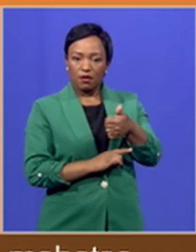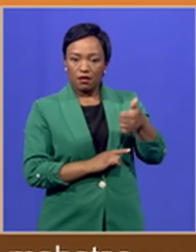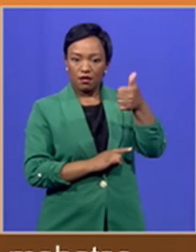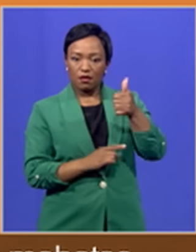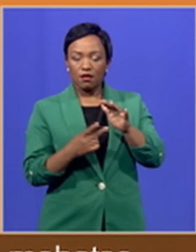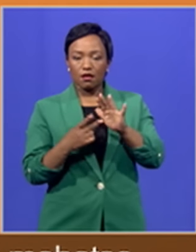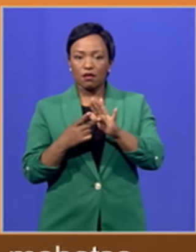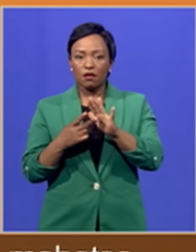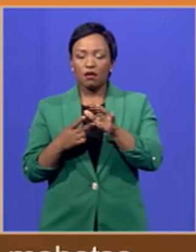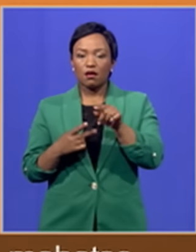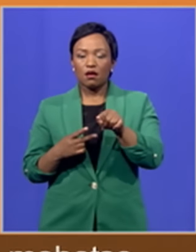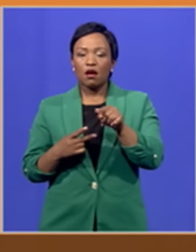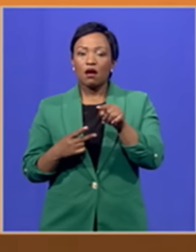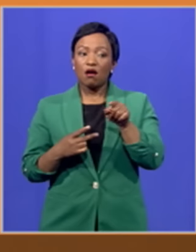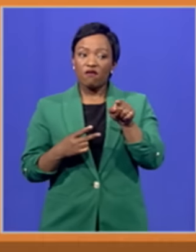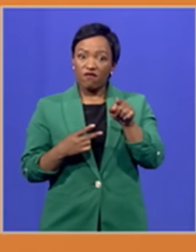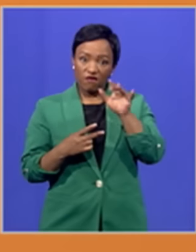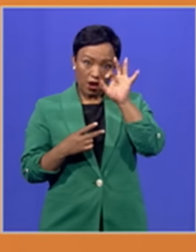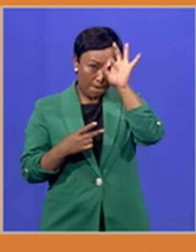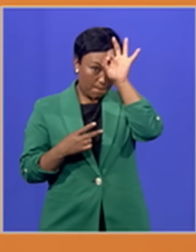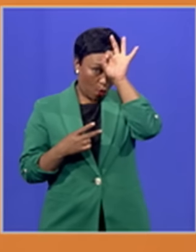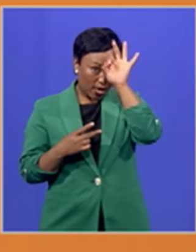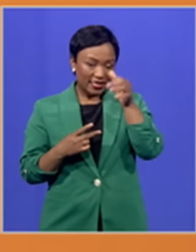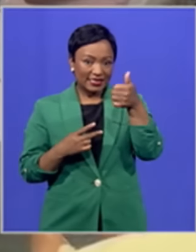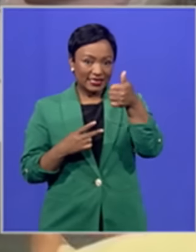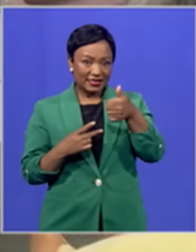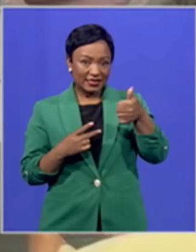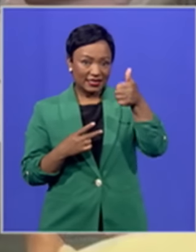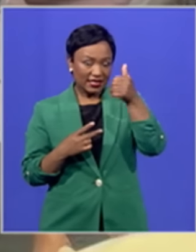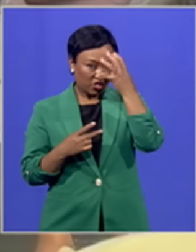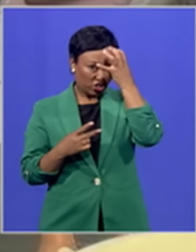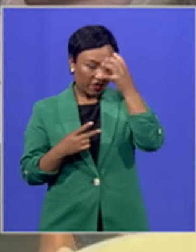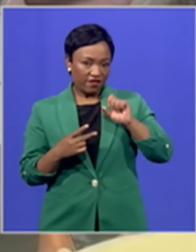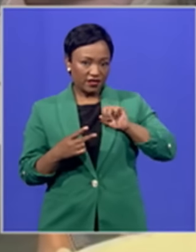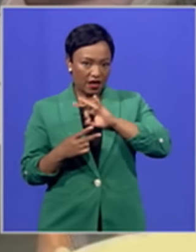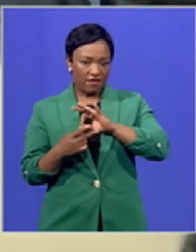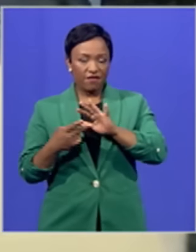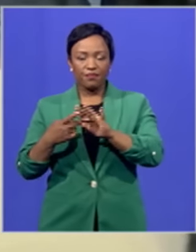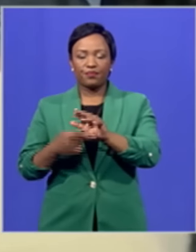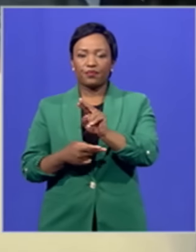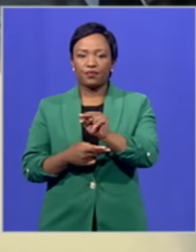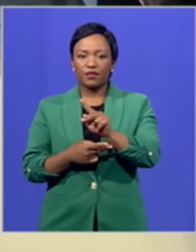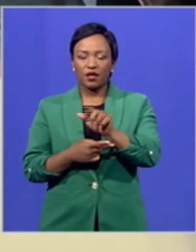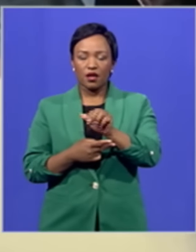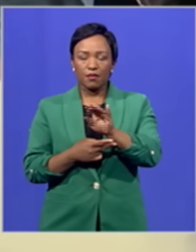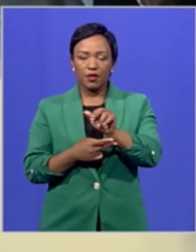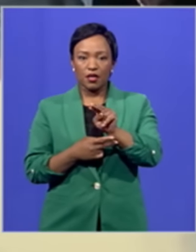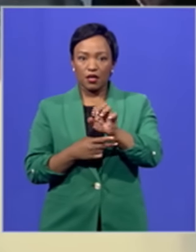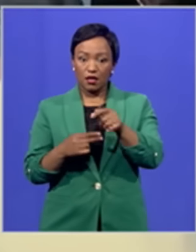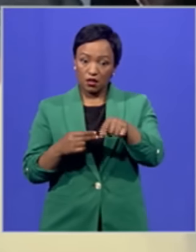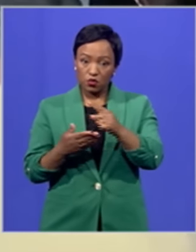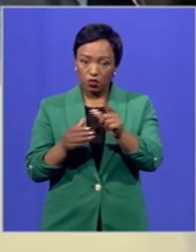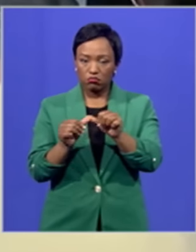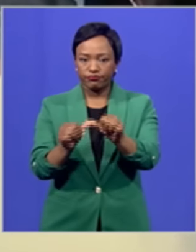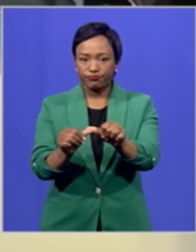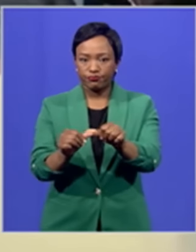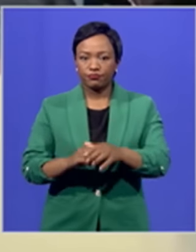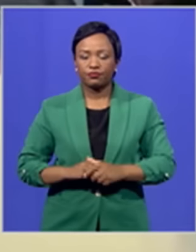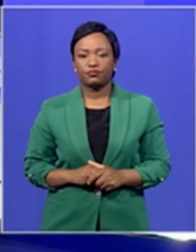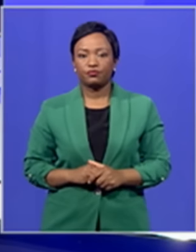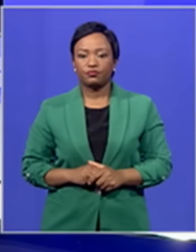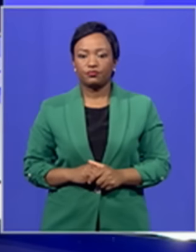bašomi kantorong ya tona ya maphodisa Cedric Nkabinde ba tla tšwelela pele ga komiti bekeng ye.